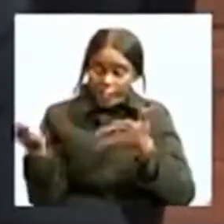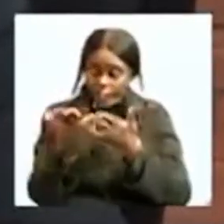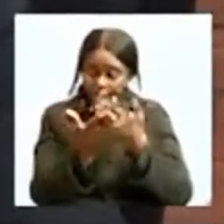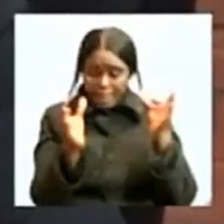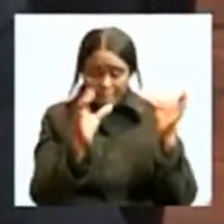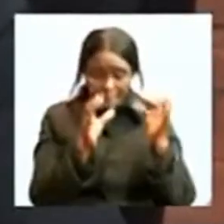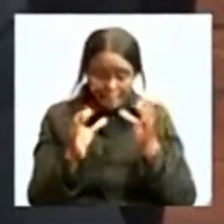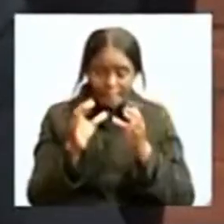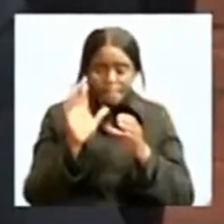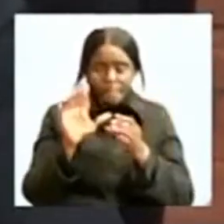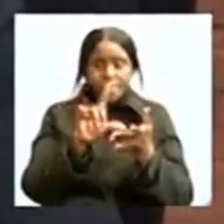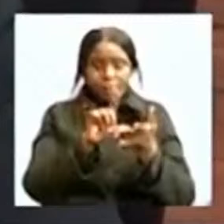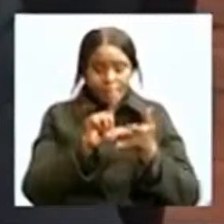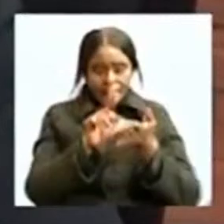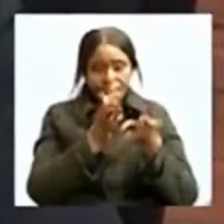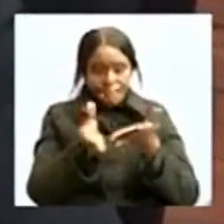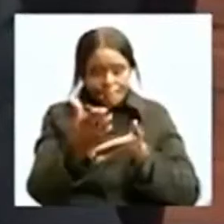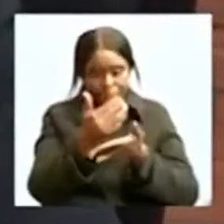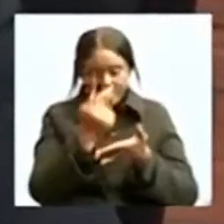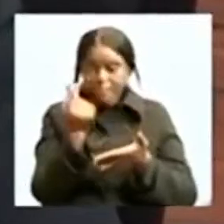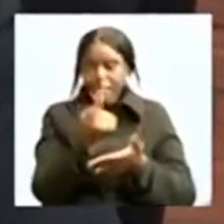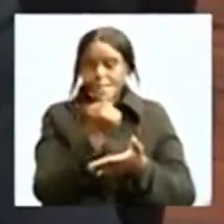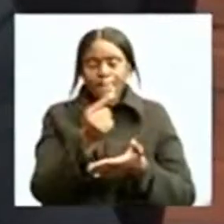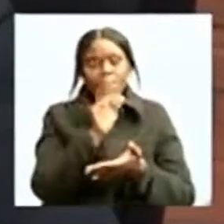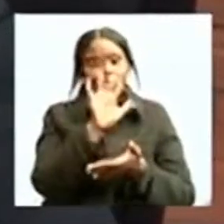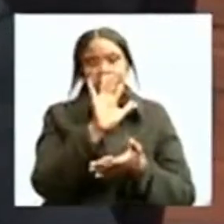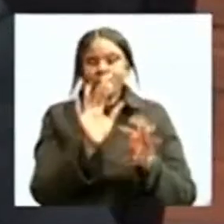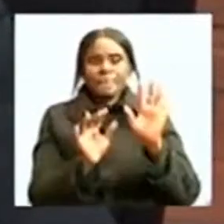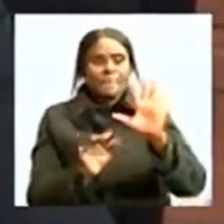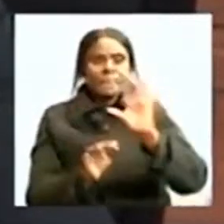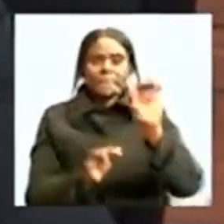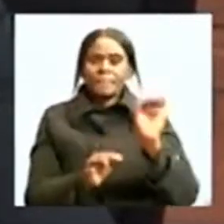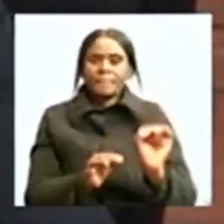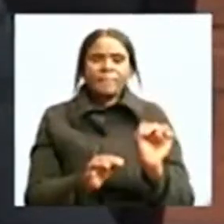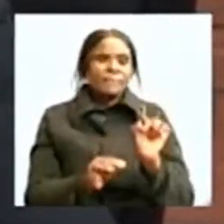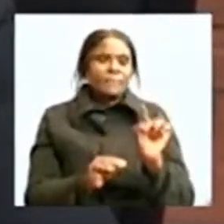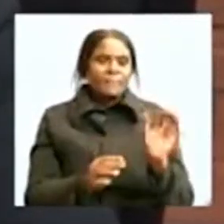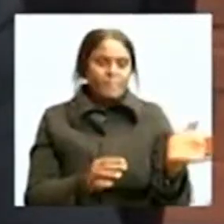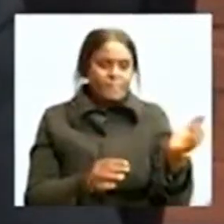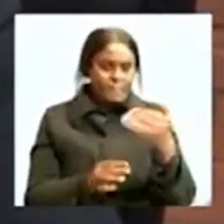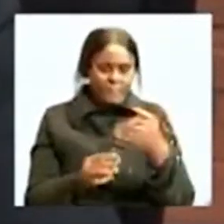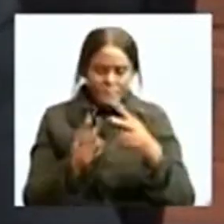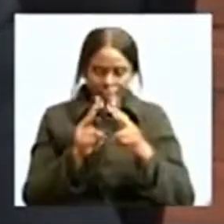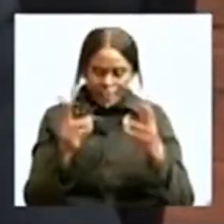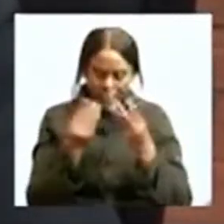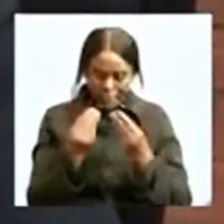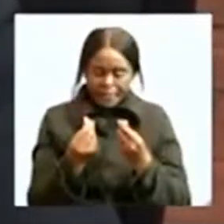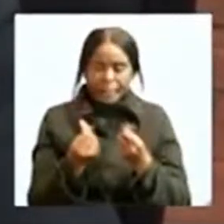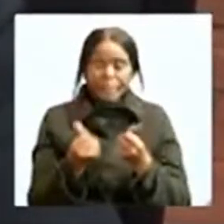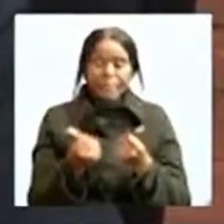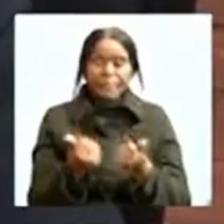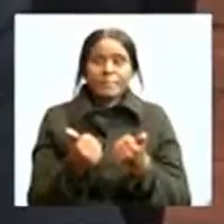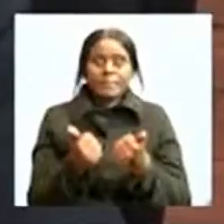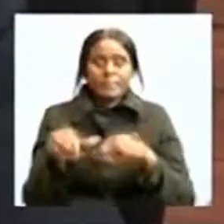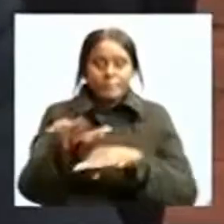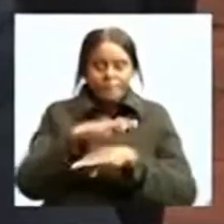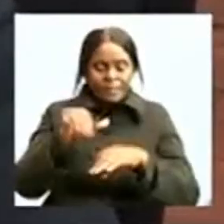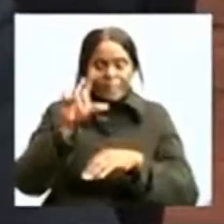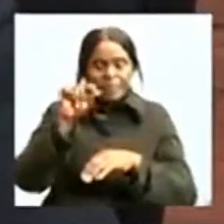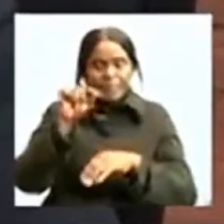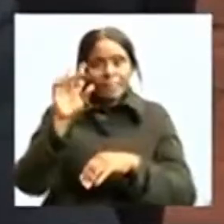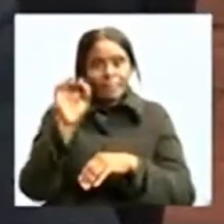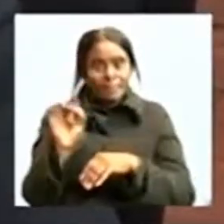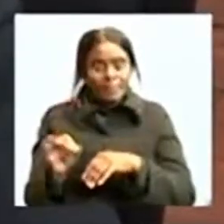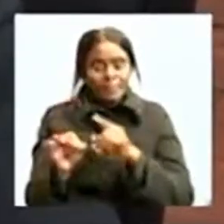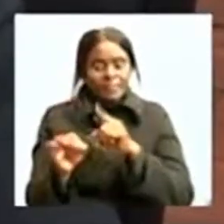councils, their own recovery rate is only 5%. Very few are above 20%.